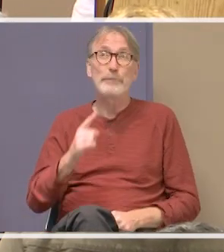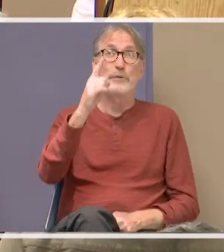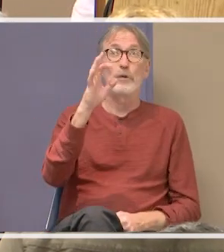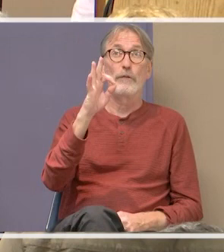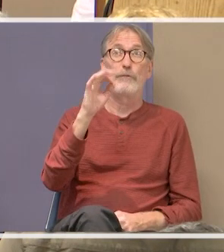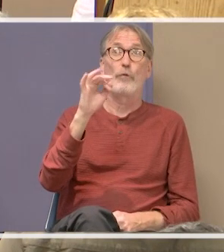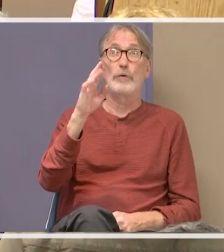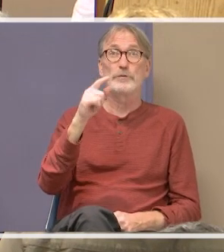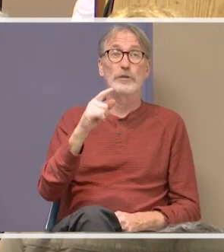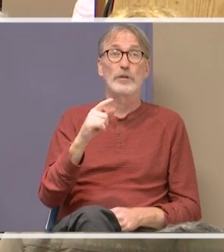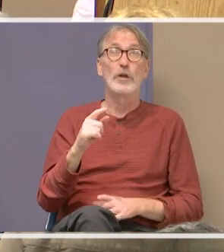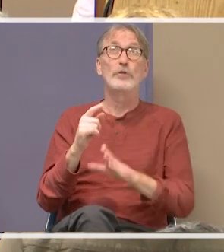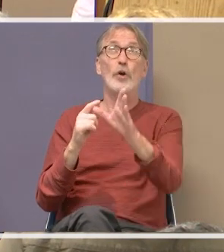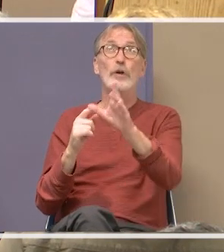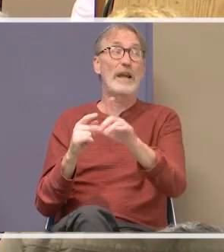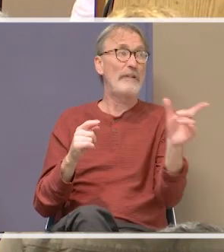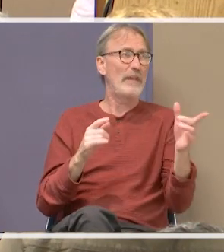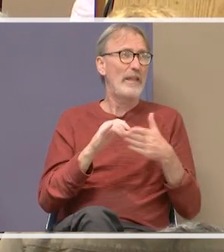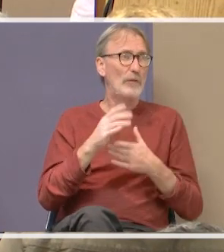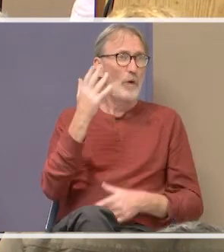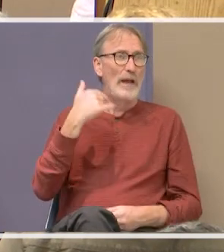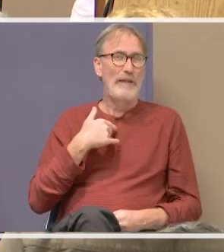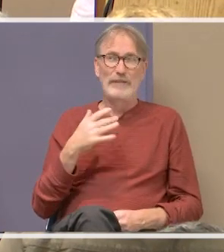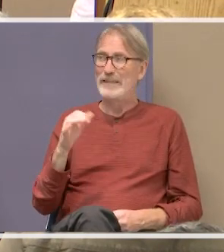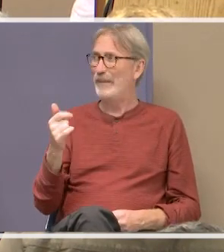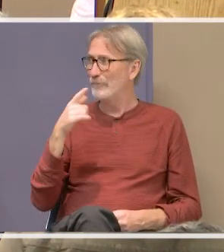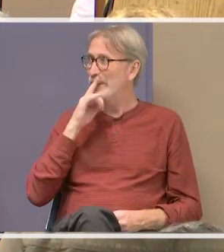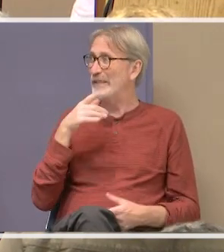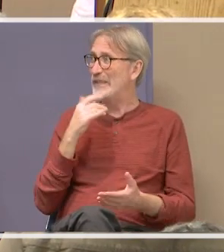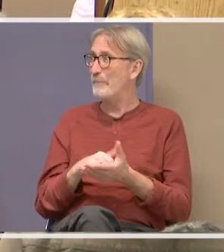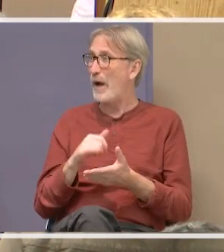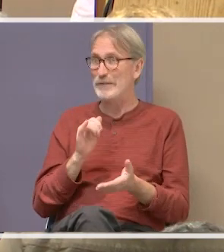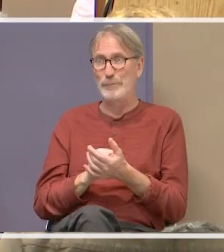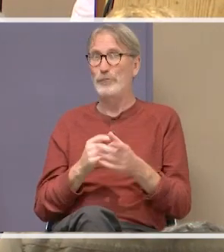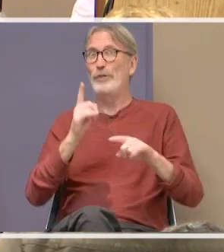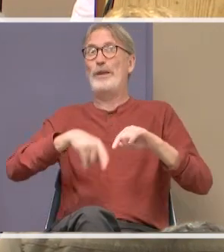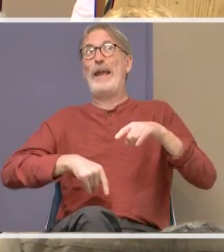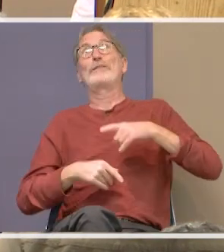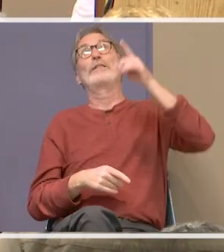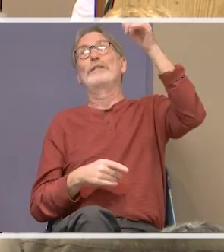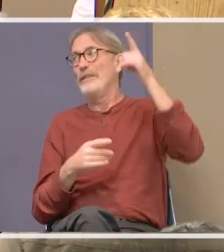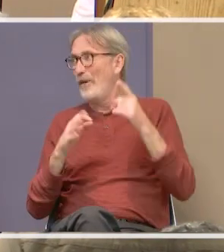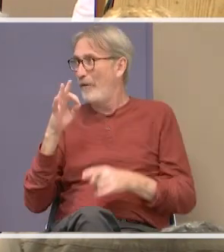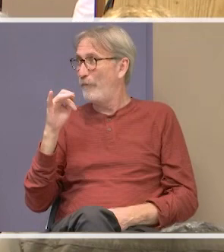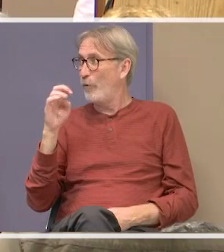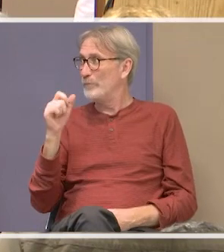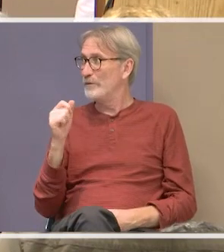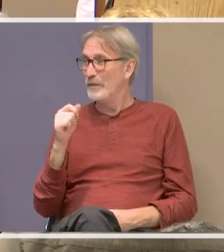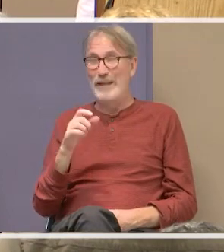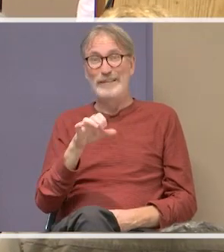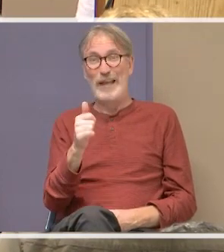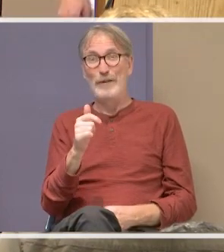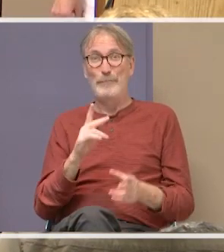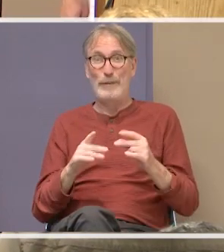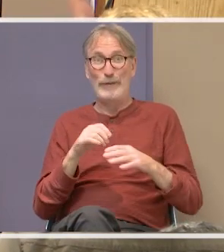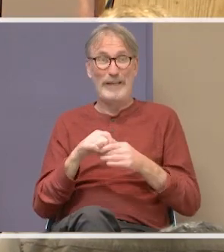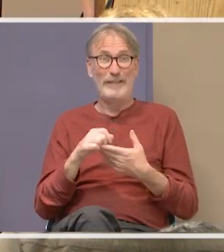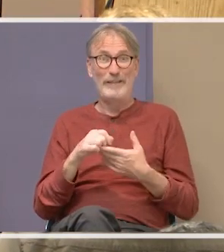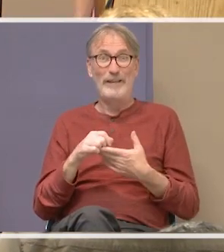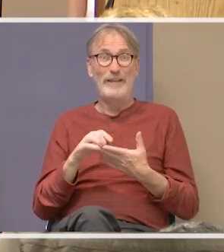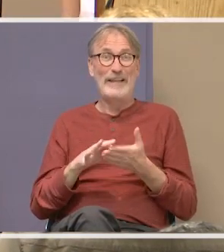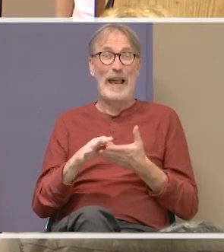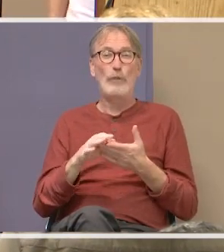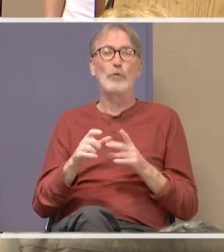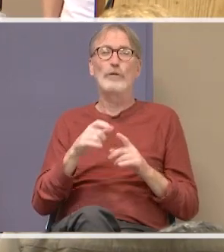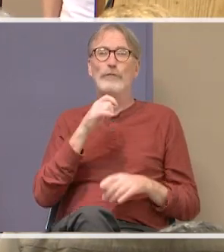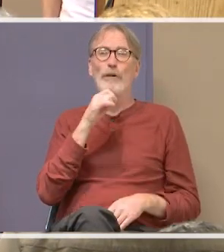to turn left. That's why there's only 10, because it's impossible to turn left. Those 10 people in the count were probably